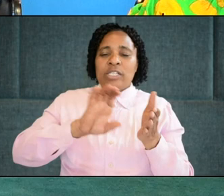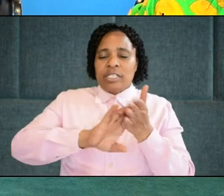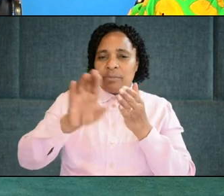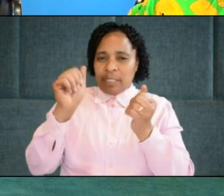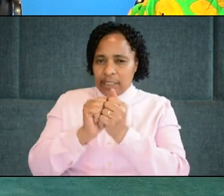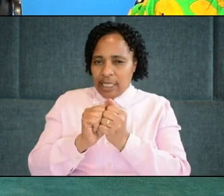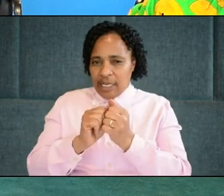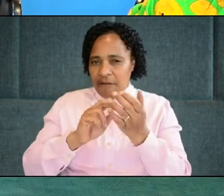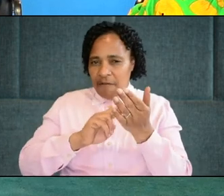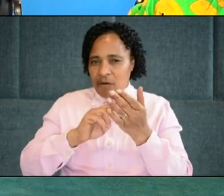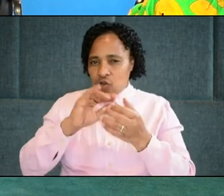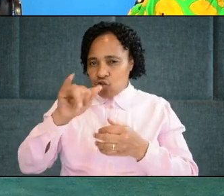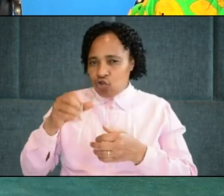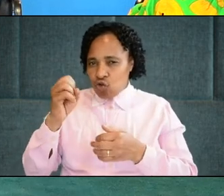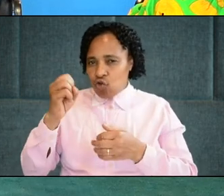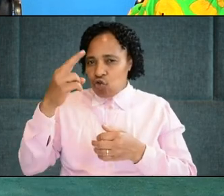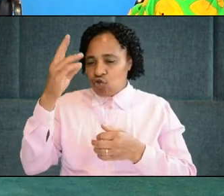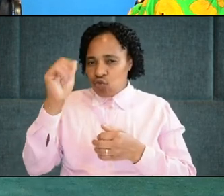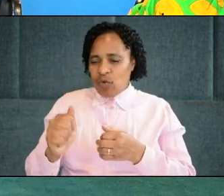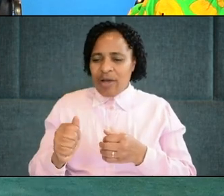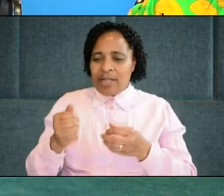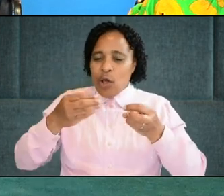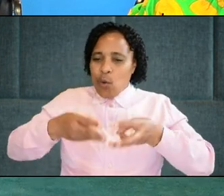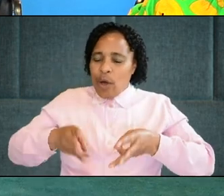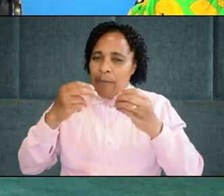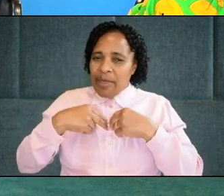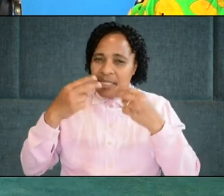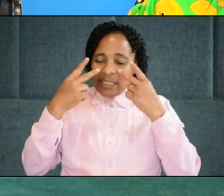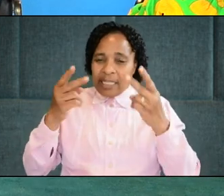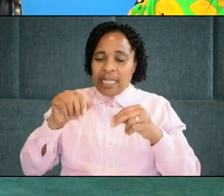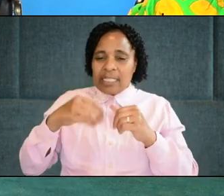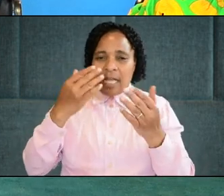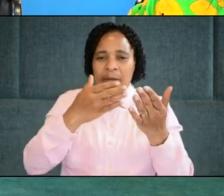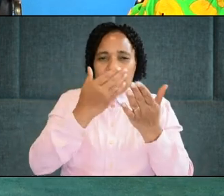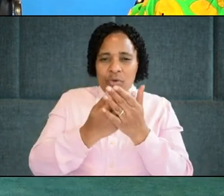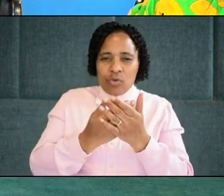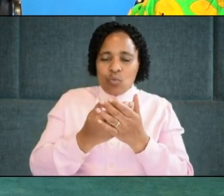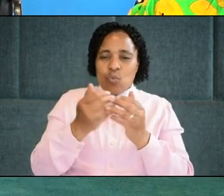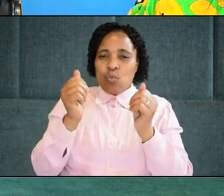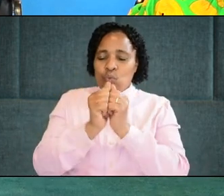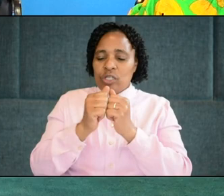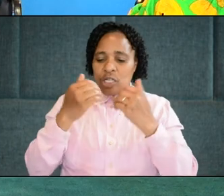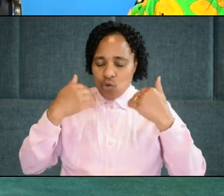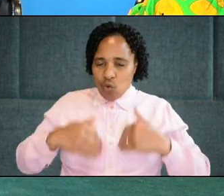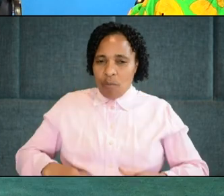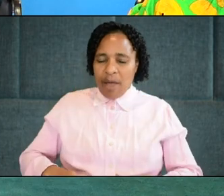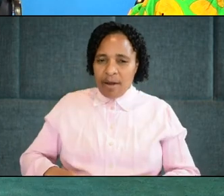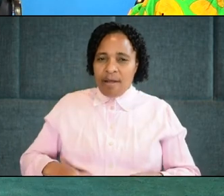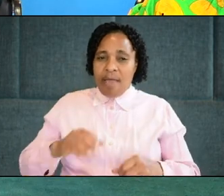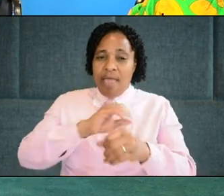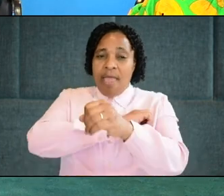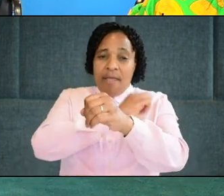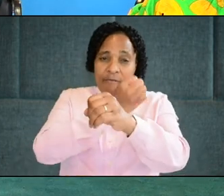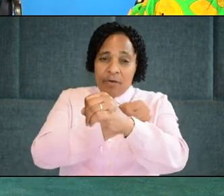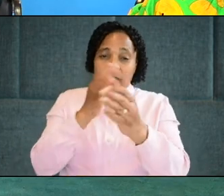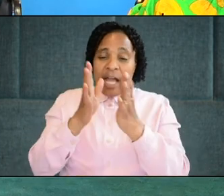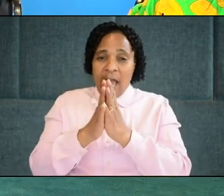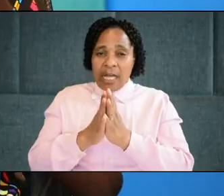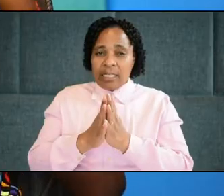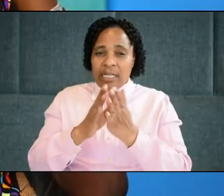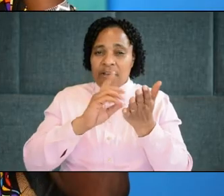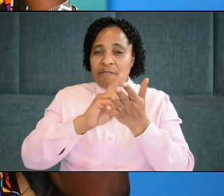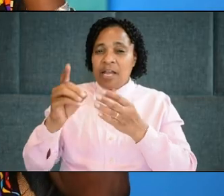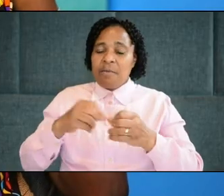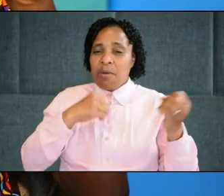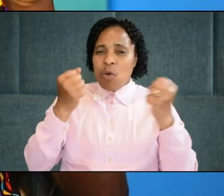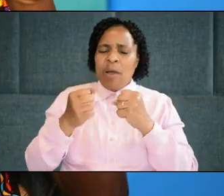10 of Joshua? Right, so the way I see this application with human effort and divine power, the human effort I